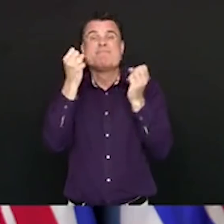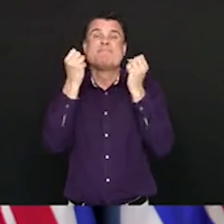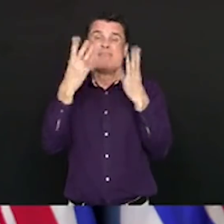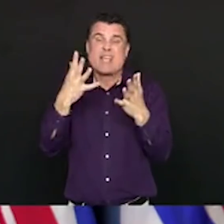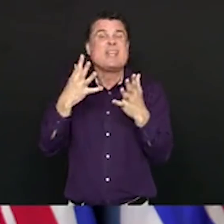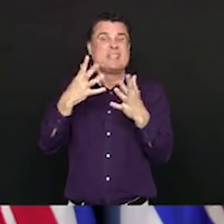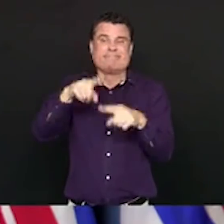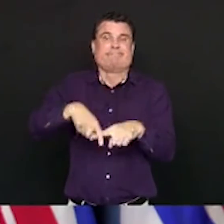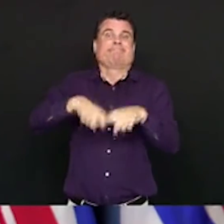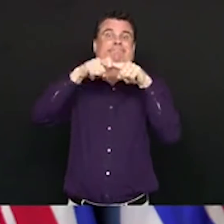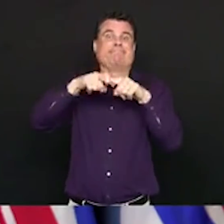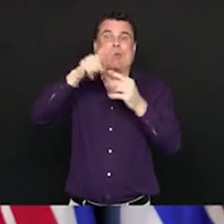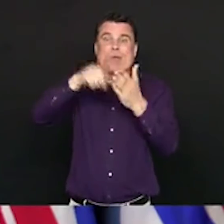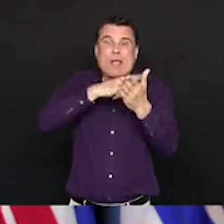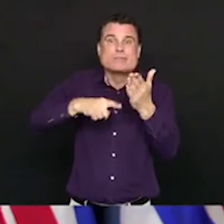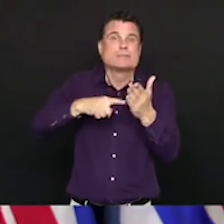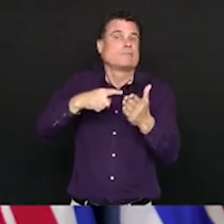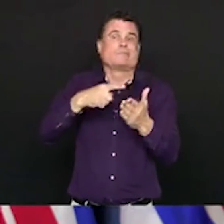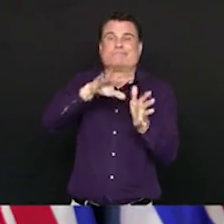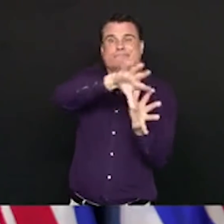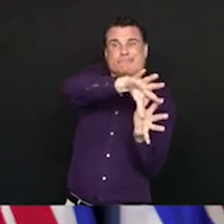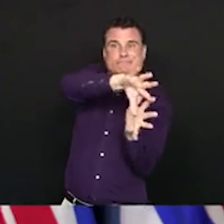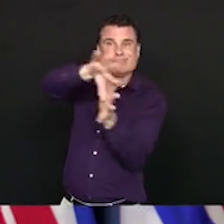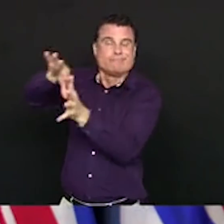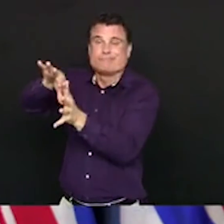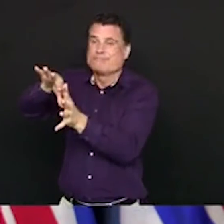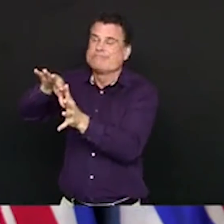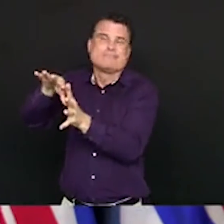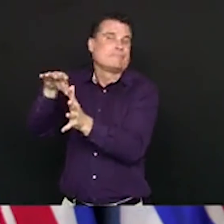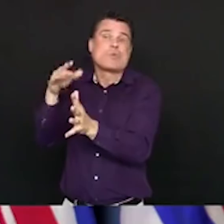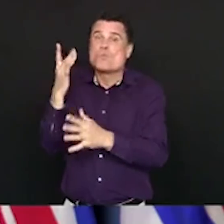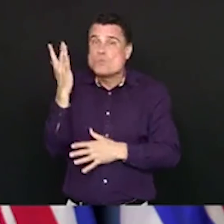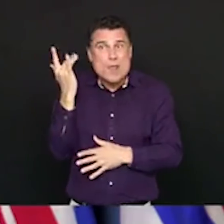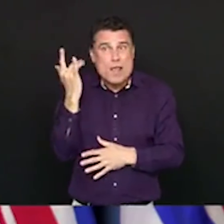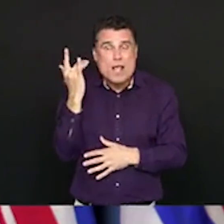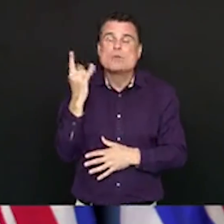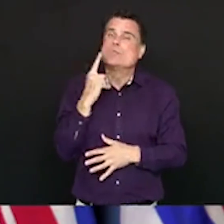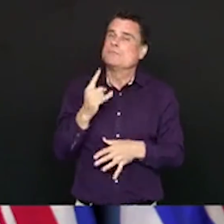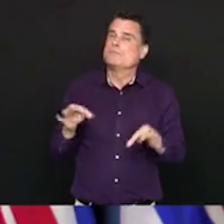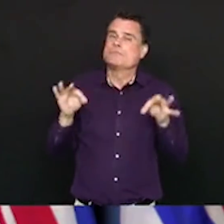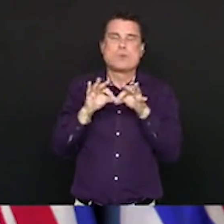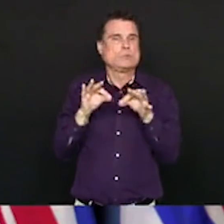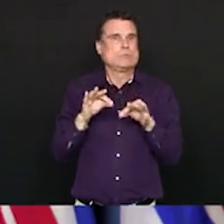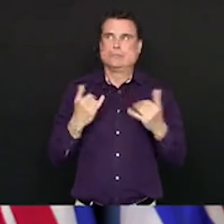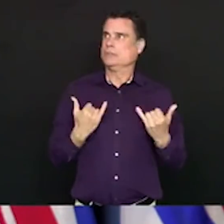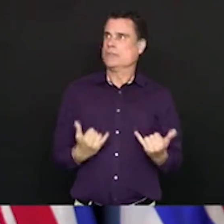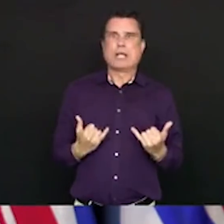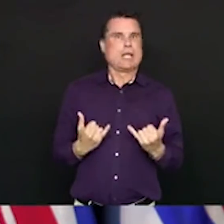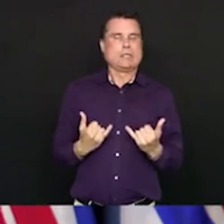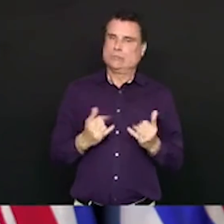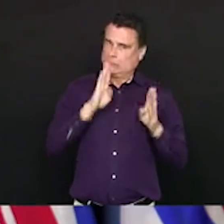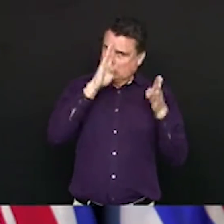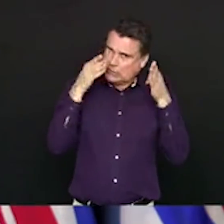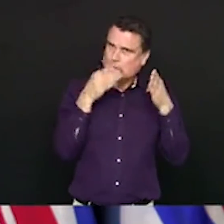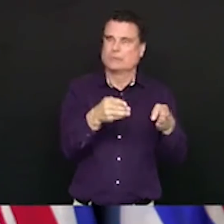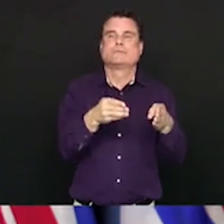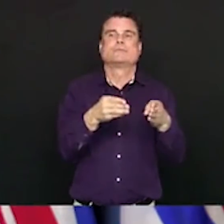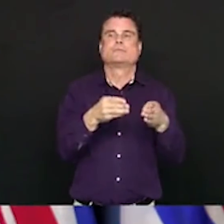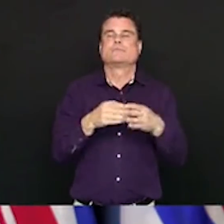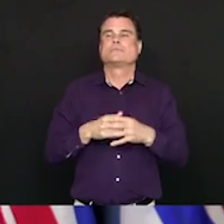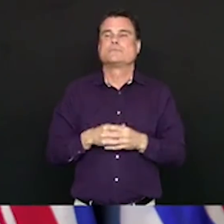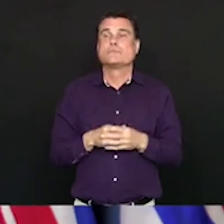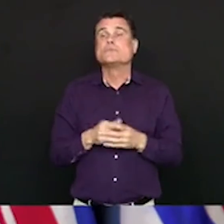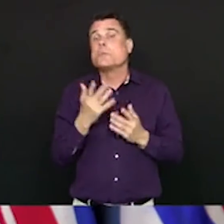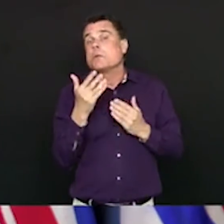but an important one. And I think that will be a place where we will start to look at moving more people back into our acute care system